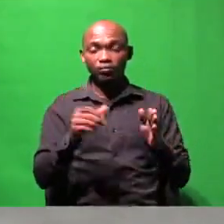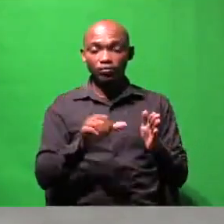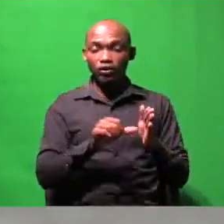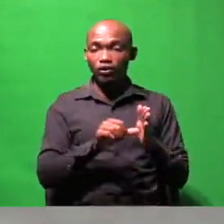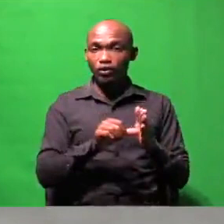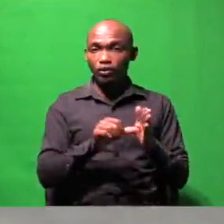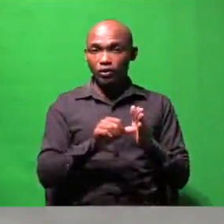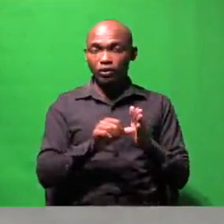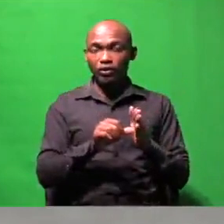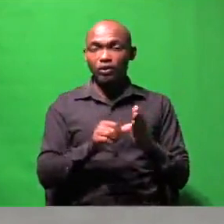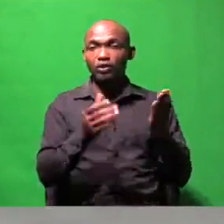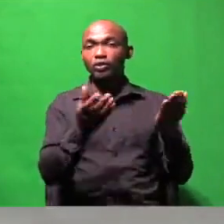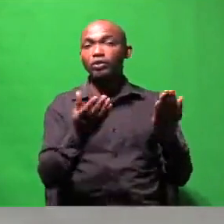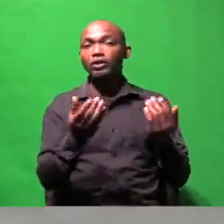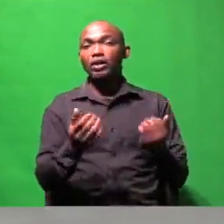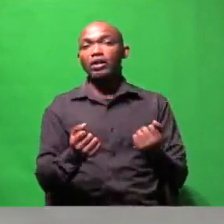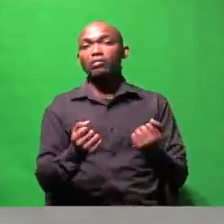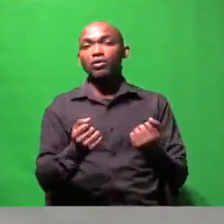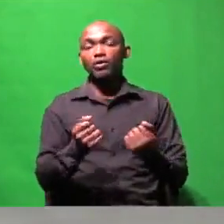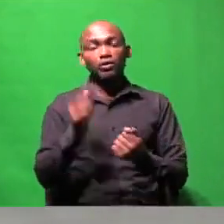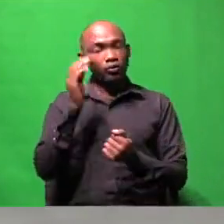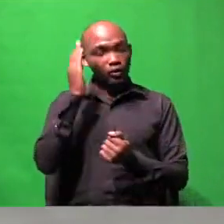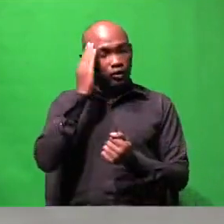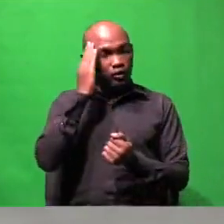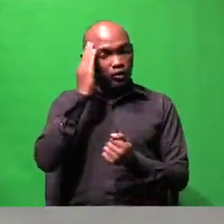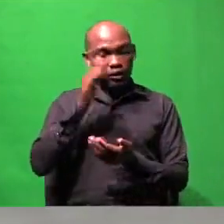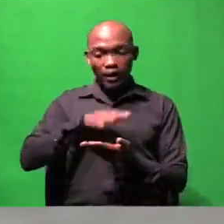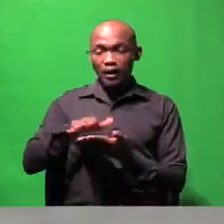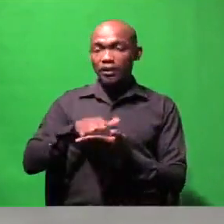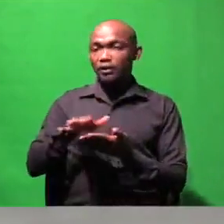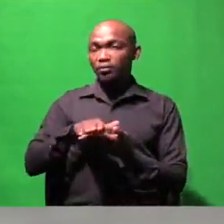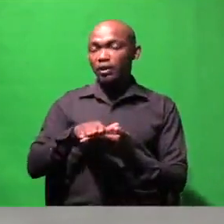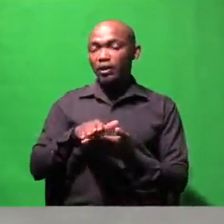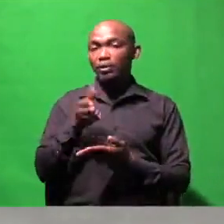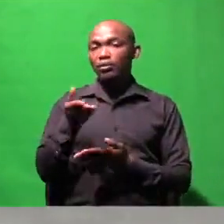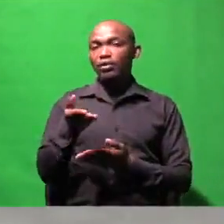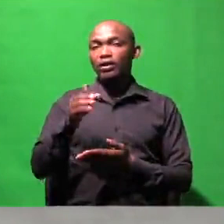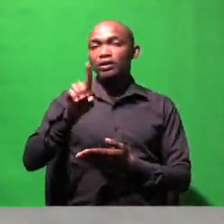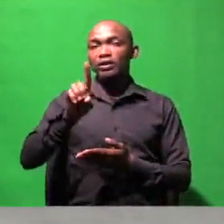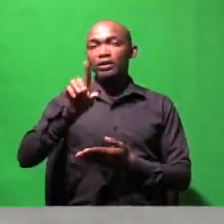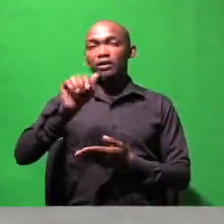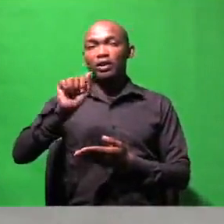be able to explain the modern concept of Dalton atomic theory.